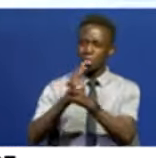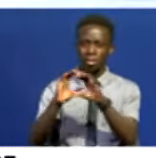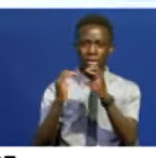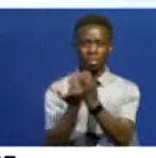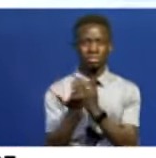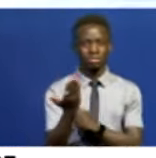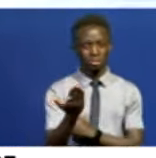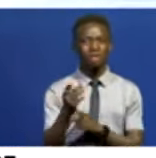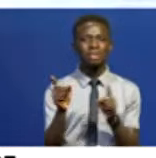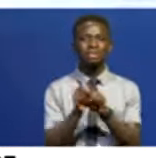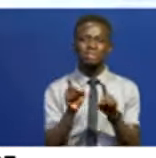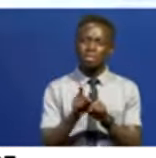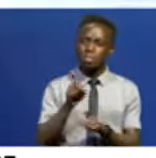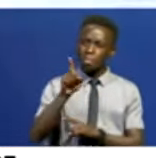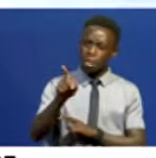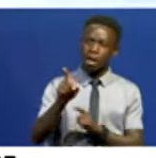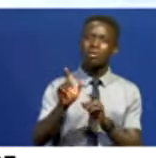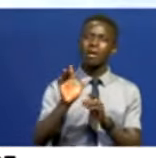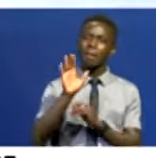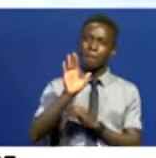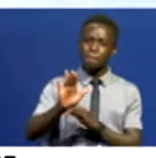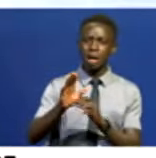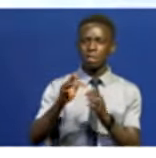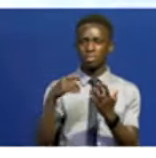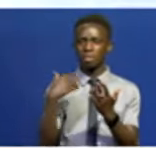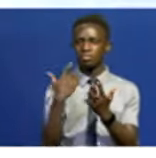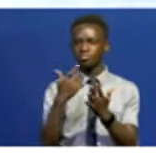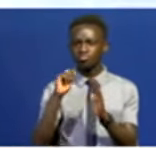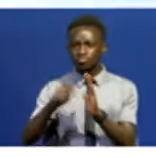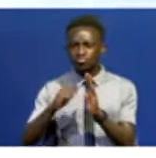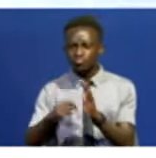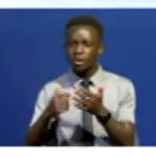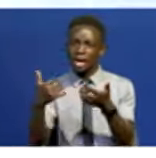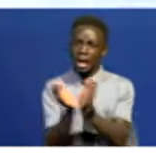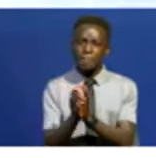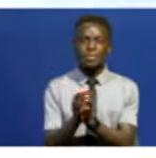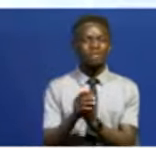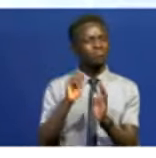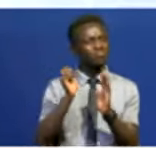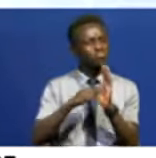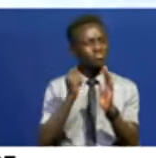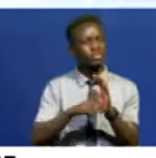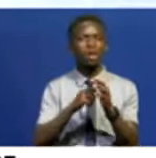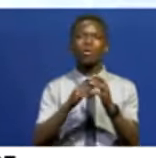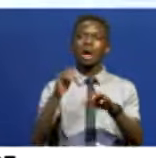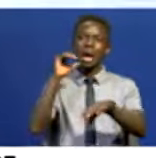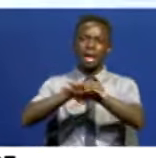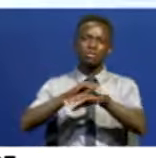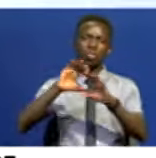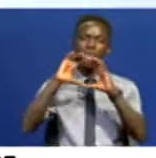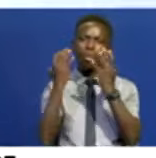products that meet international standards, and we are going to even provide affirmative